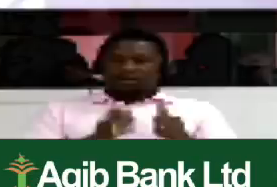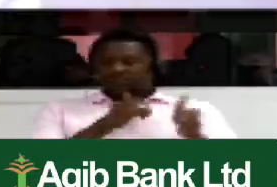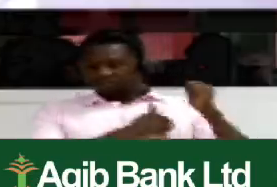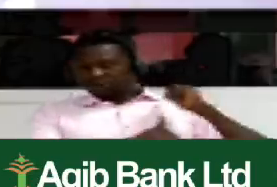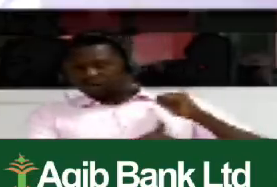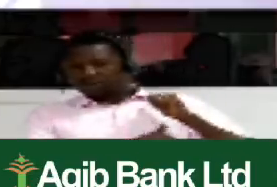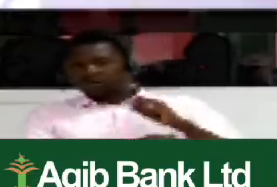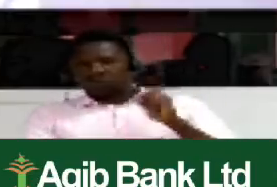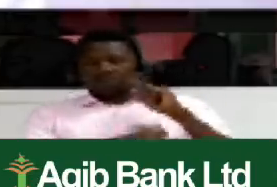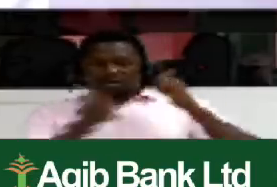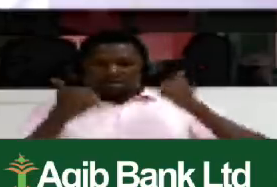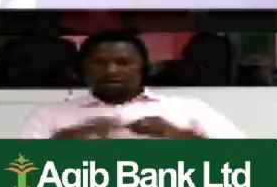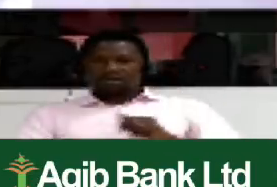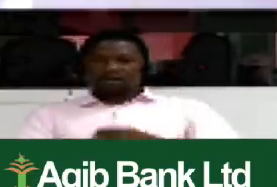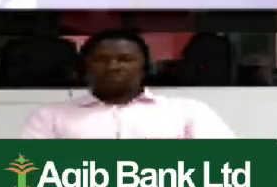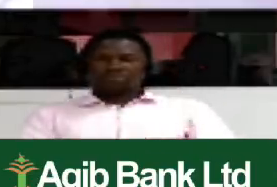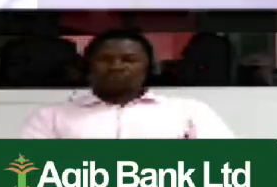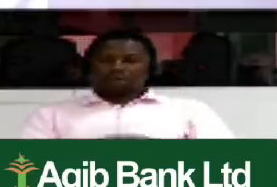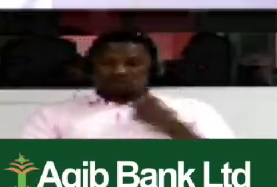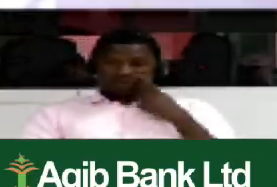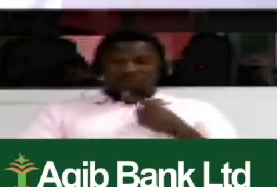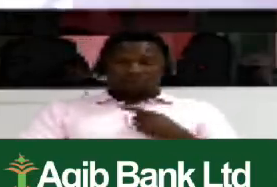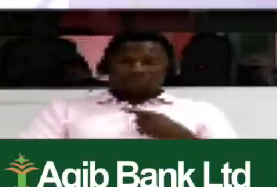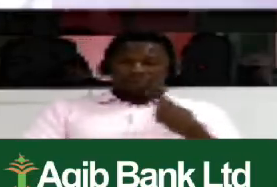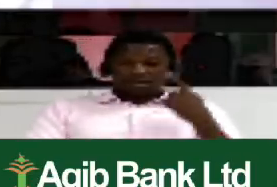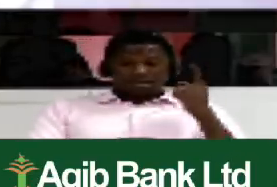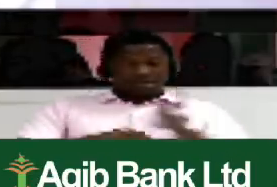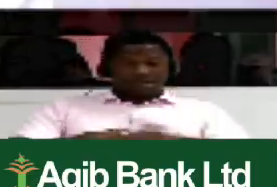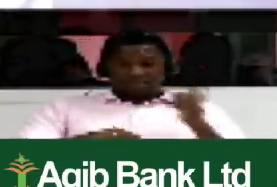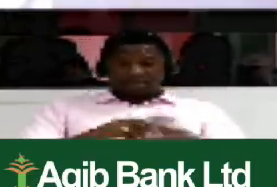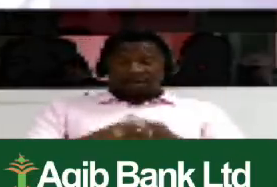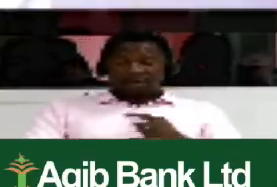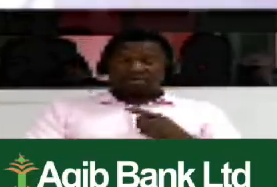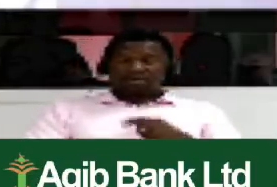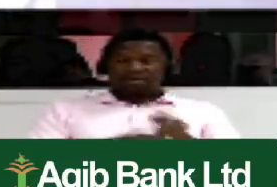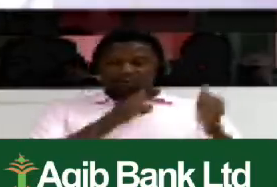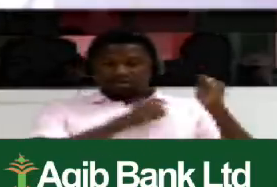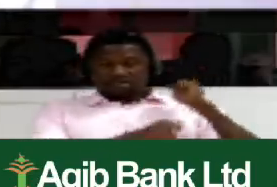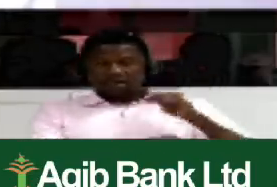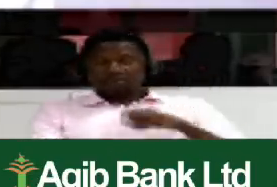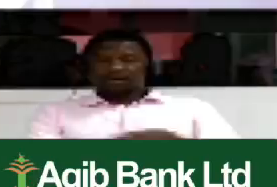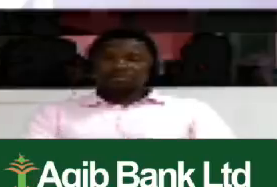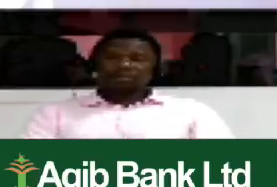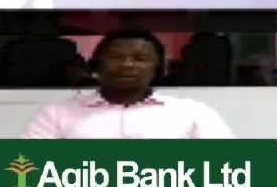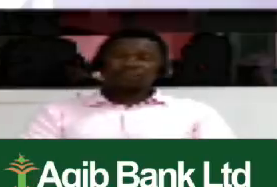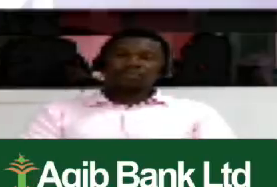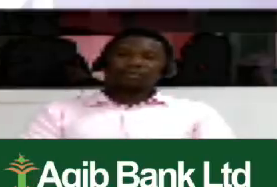bag, what happened. I saw the lacerations. Yes.